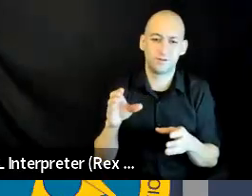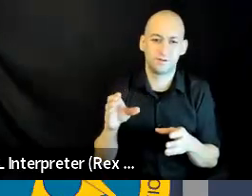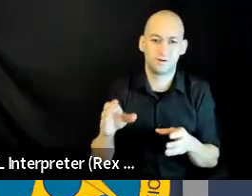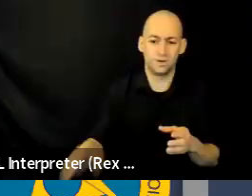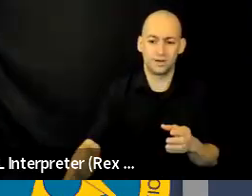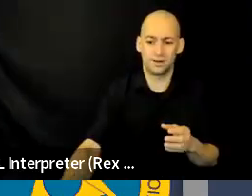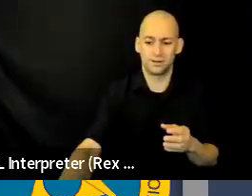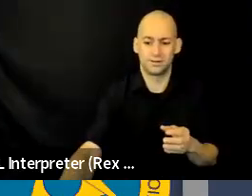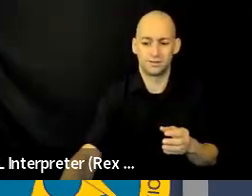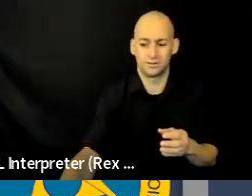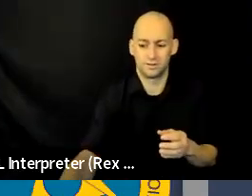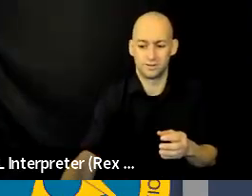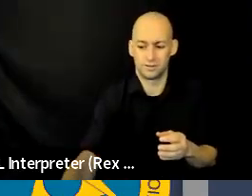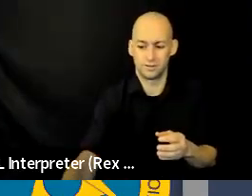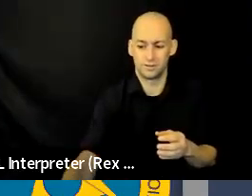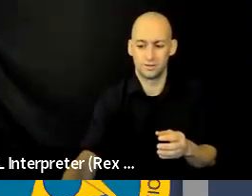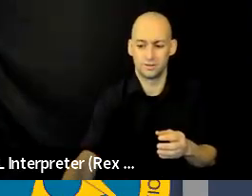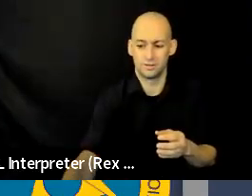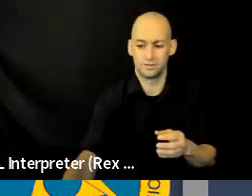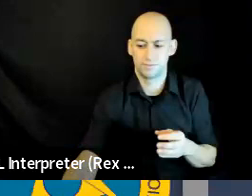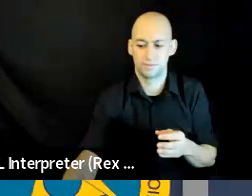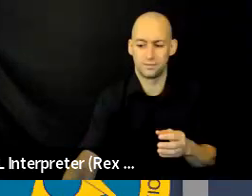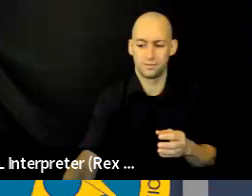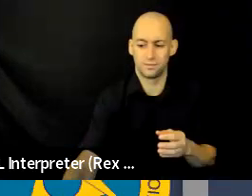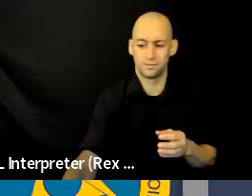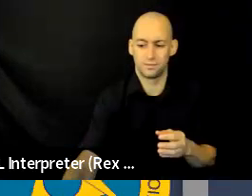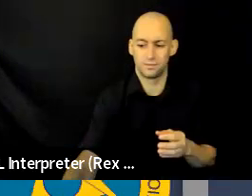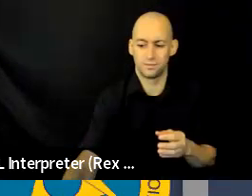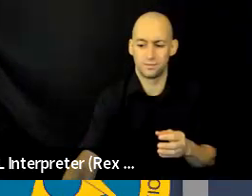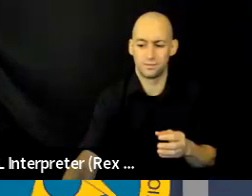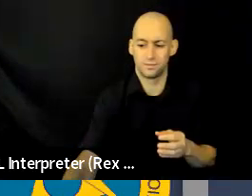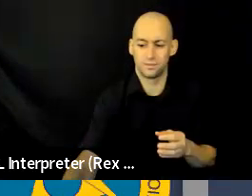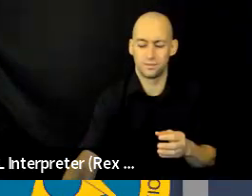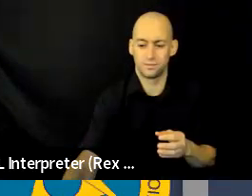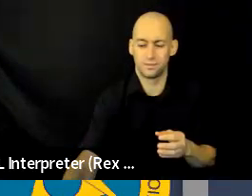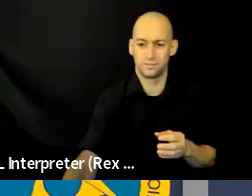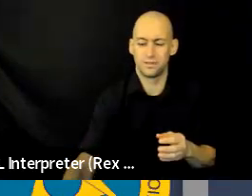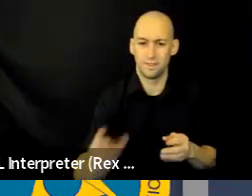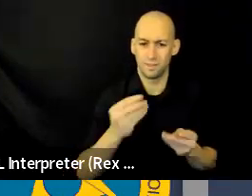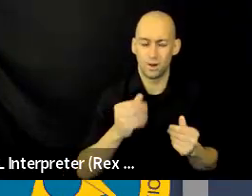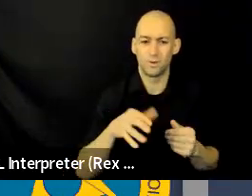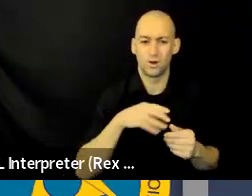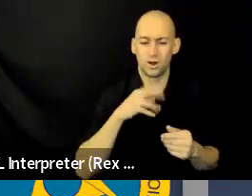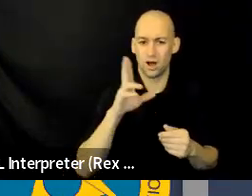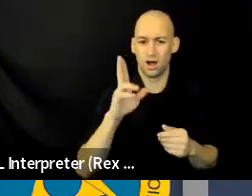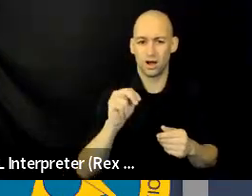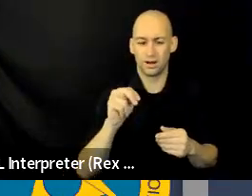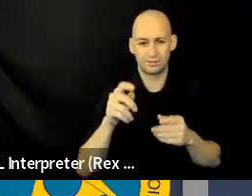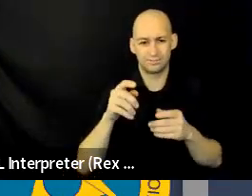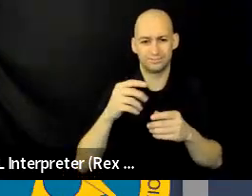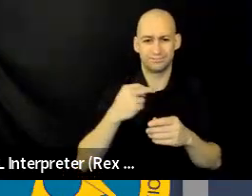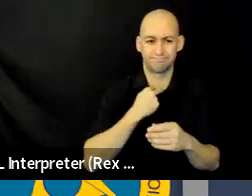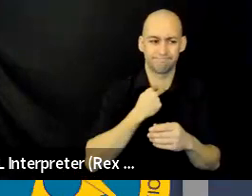Scott said was that the interchange project that is recommended by the property owner is in the unconstrained regional transportation